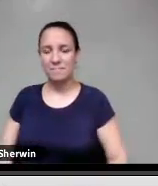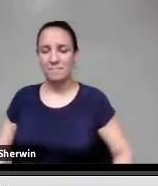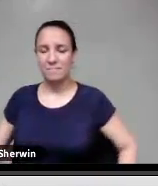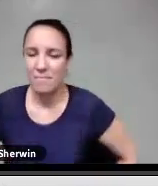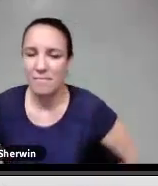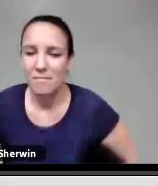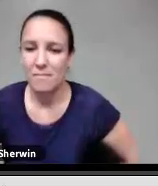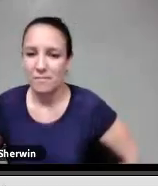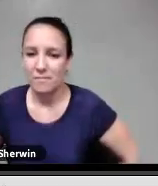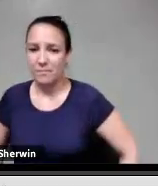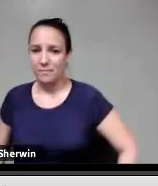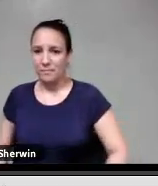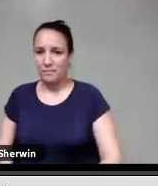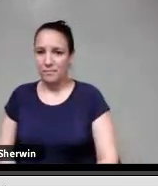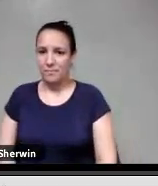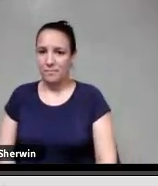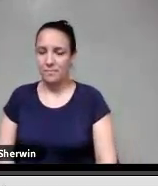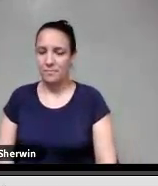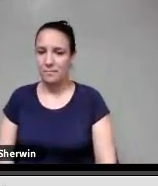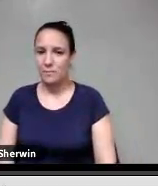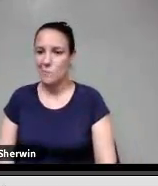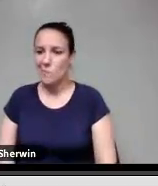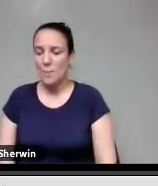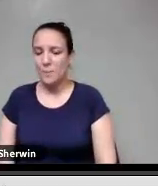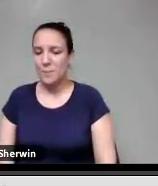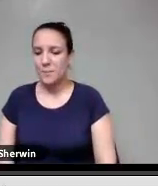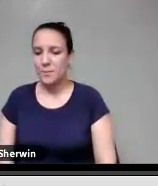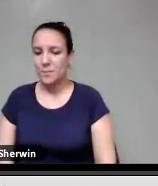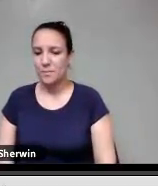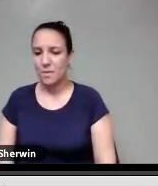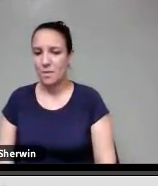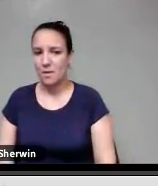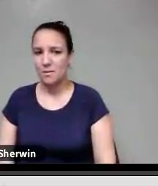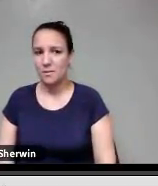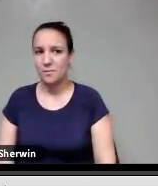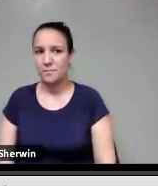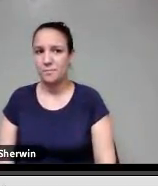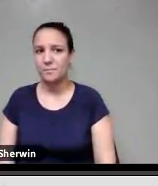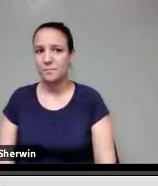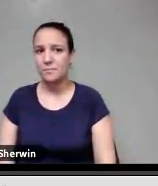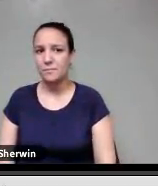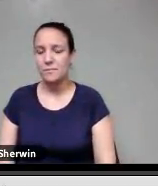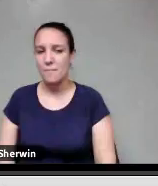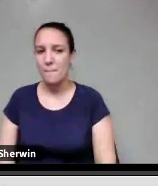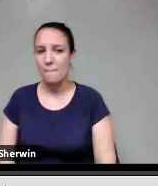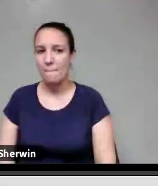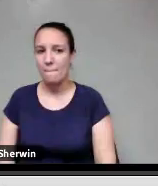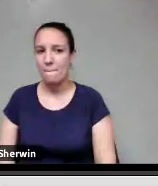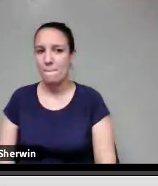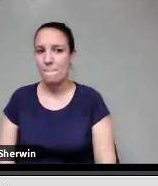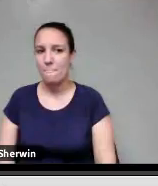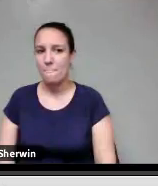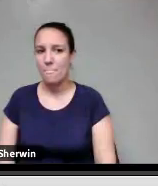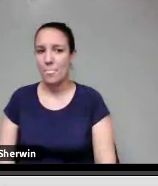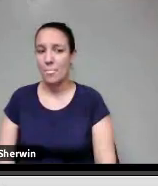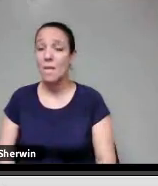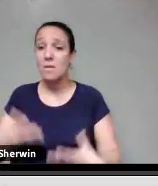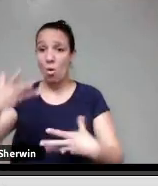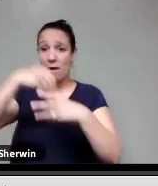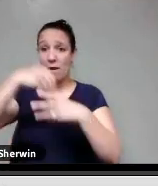first. So ask them to test those programs. Keep them engaged that way. Don't forget that involving others is